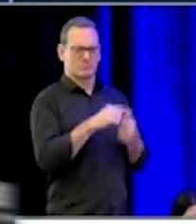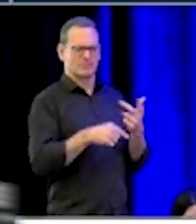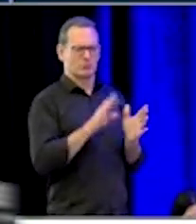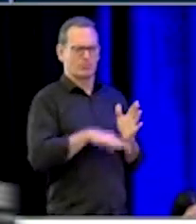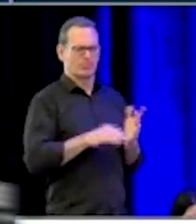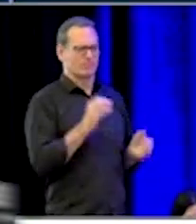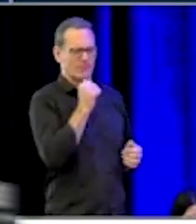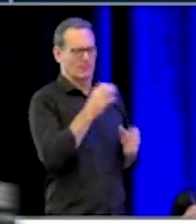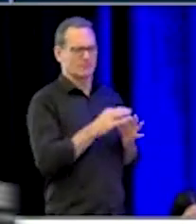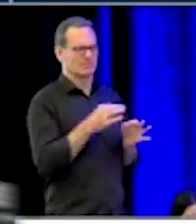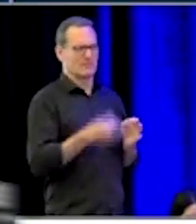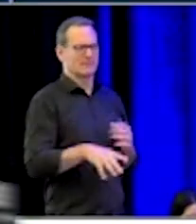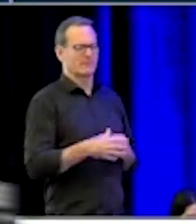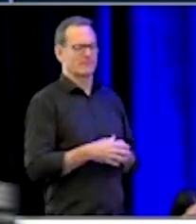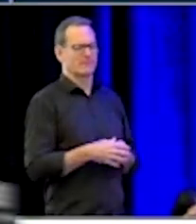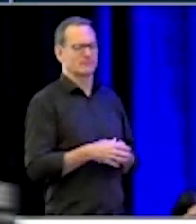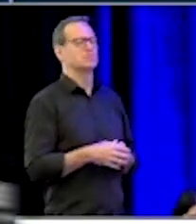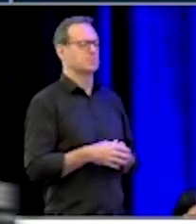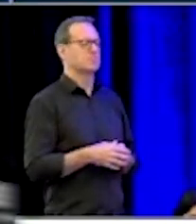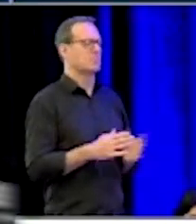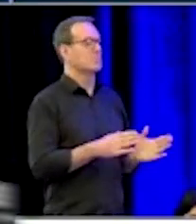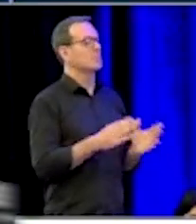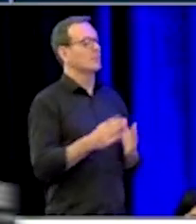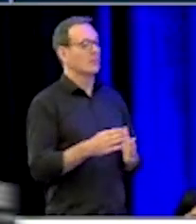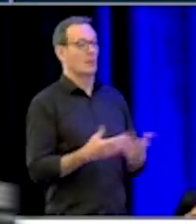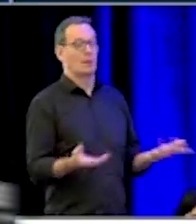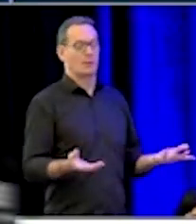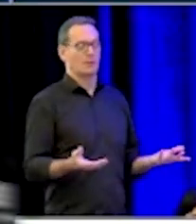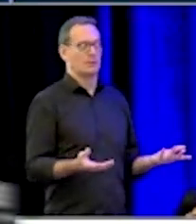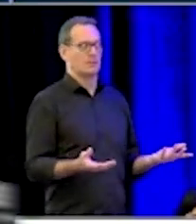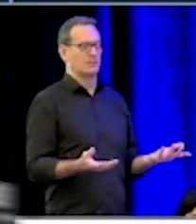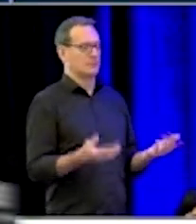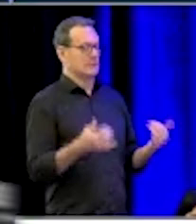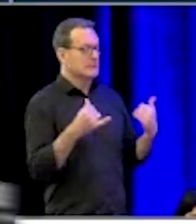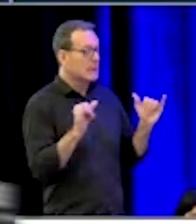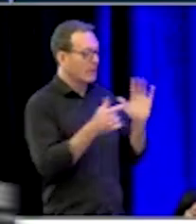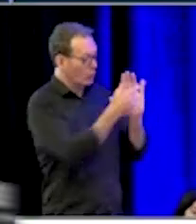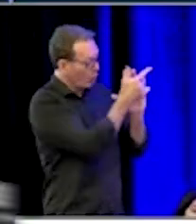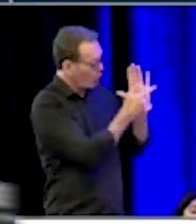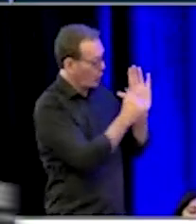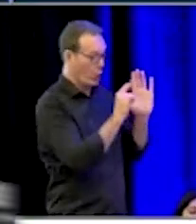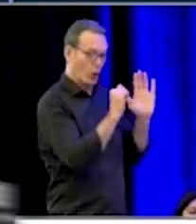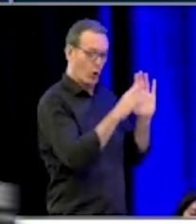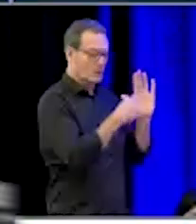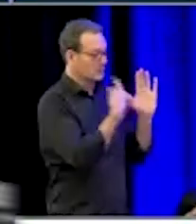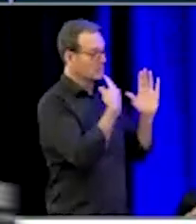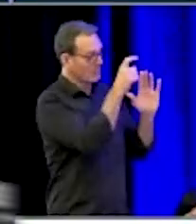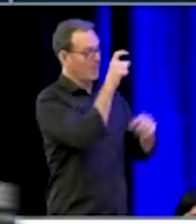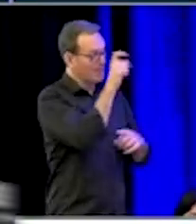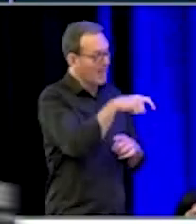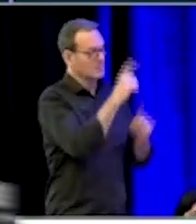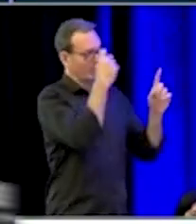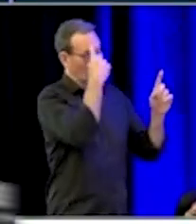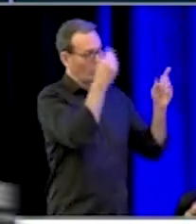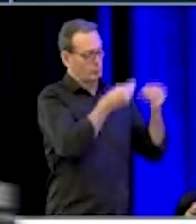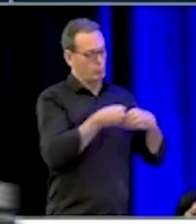and fearful for asking for accommodations despite legislation requiring employers to provide reasonable